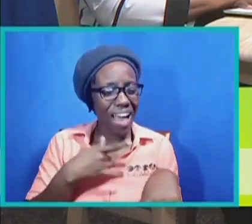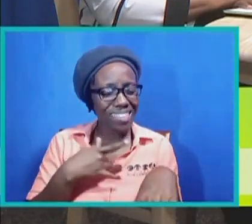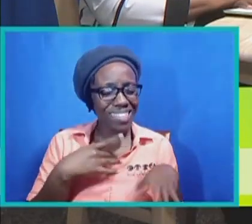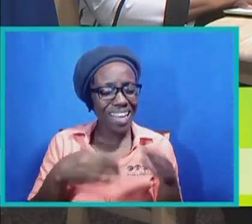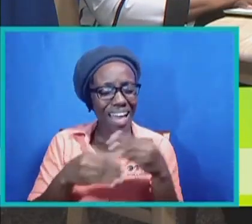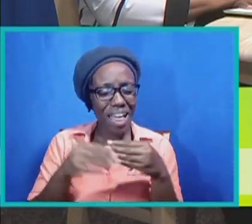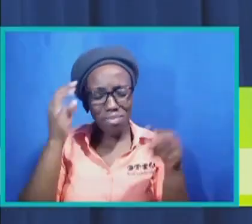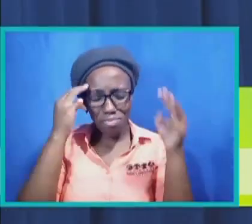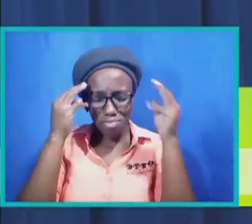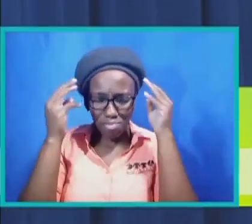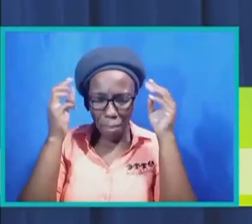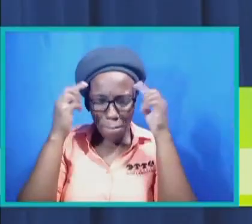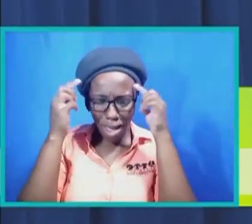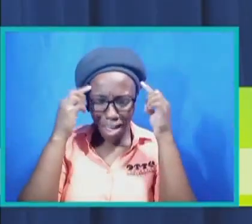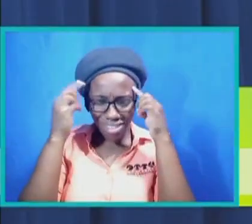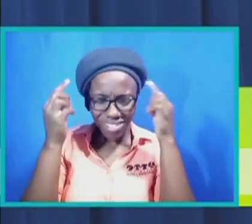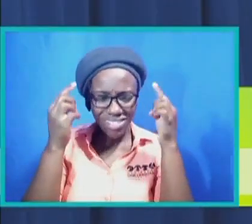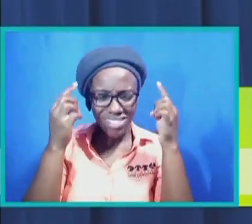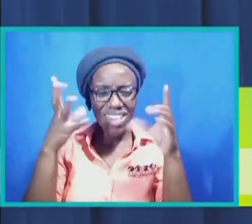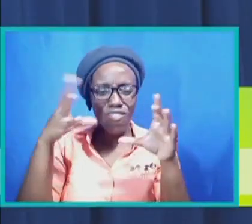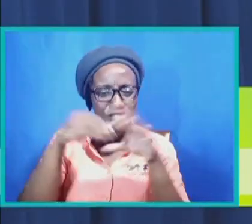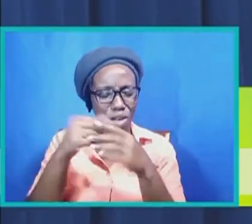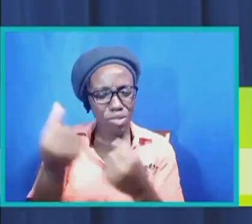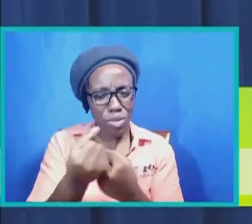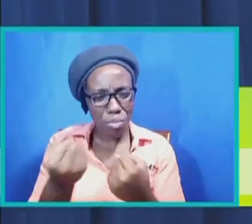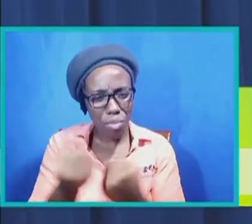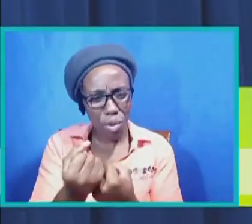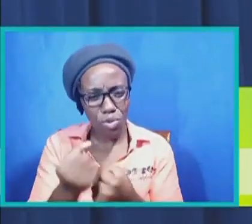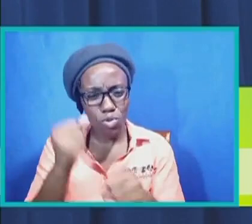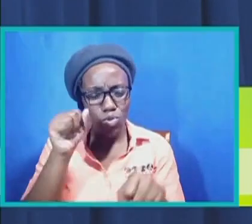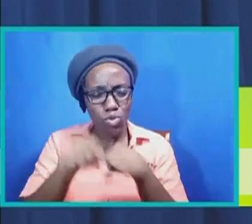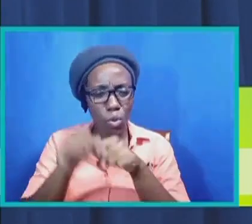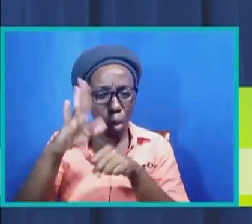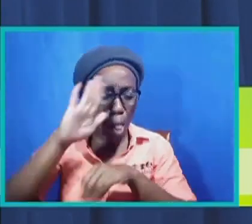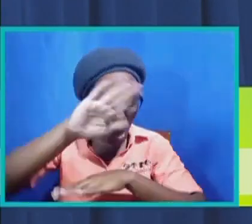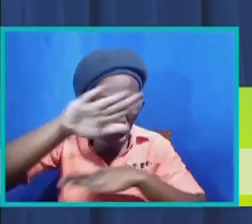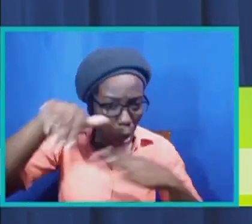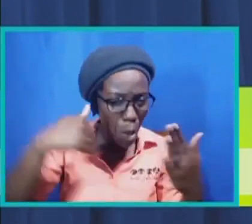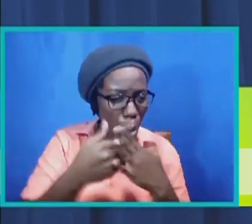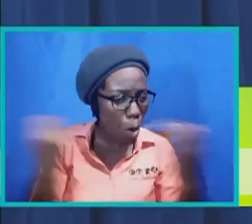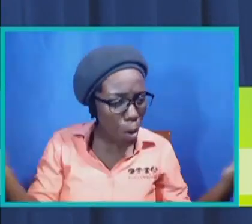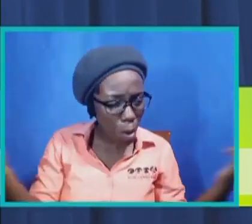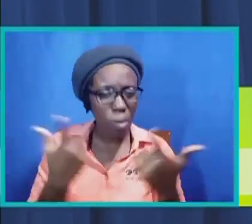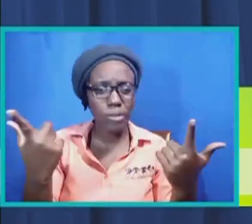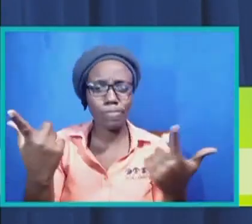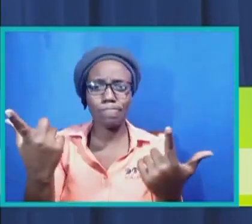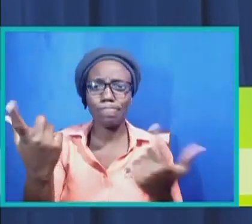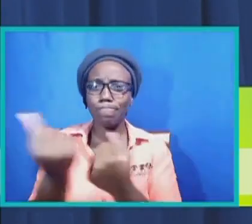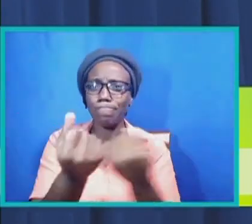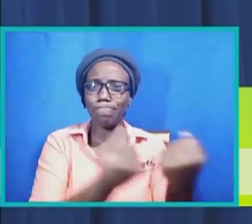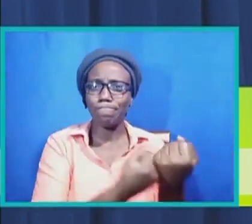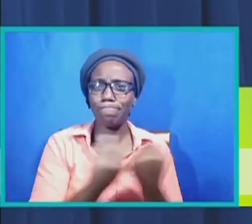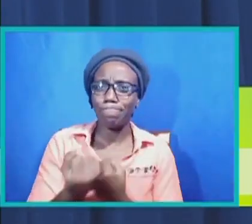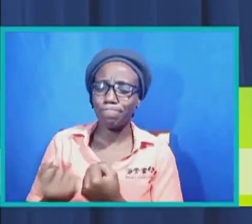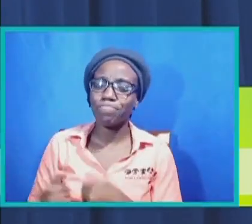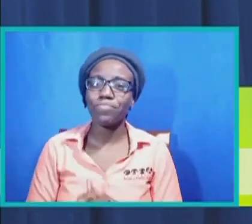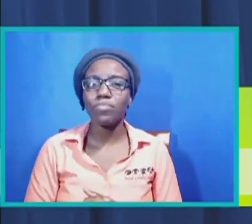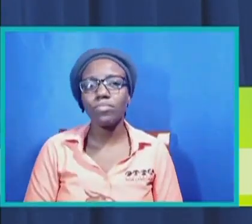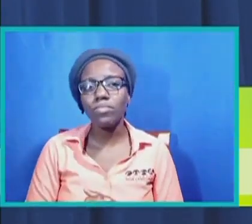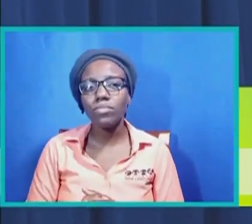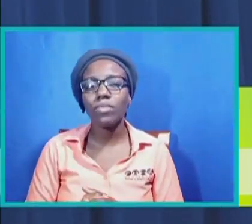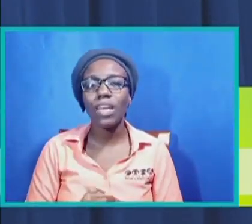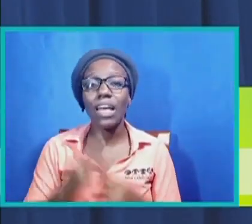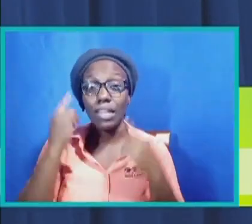deck? Well, I think what we are doing today and the consultations that we've had in the past is part of